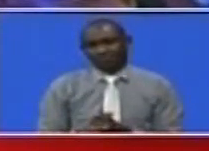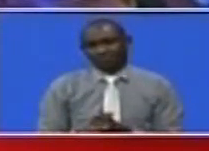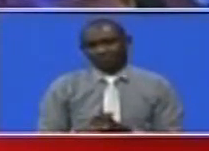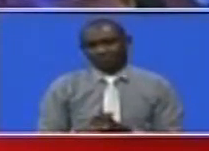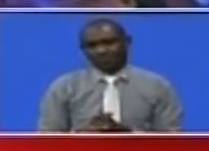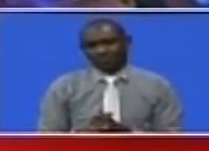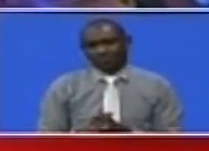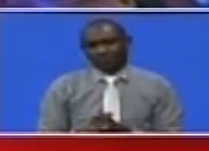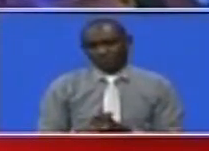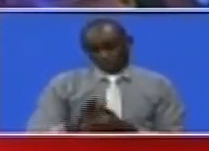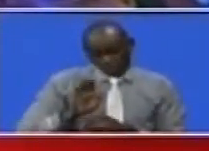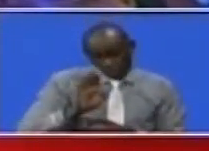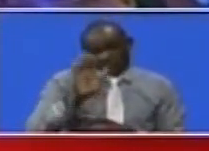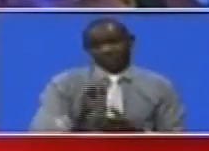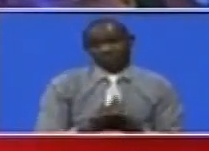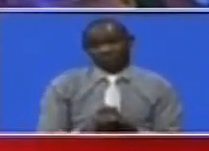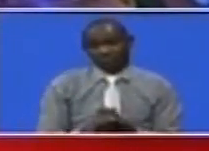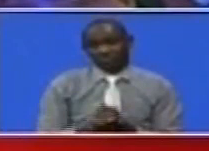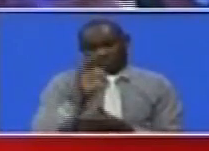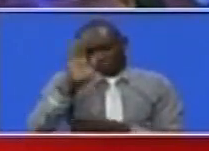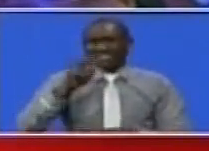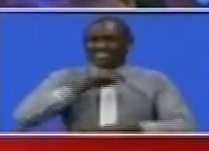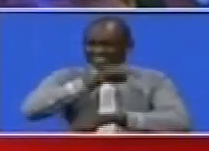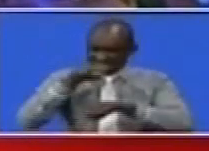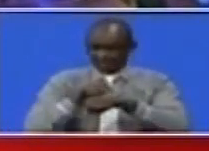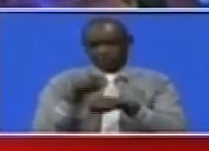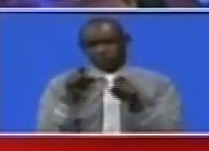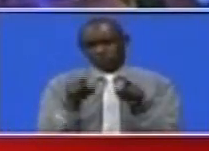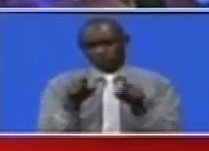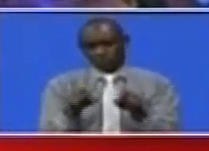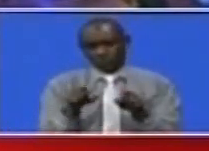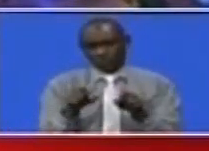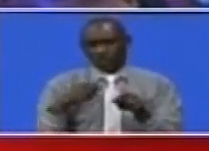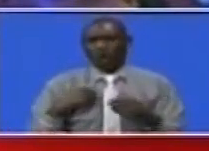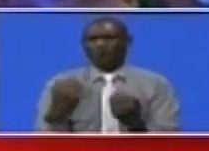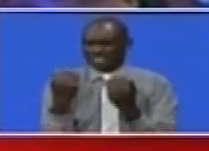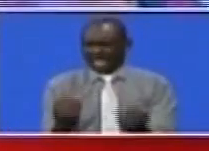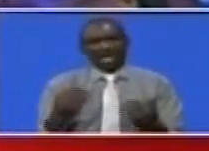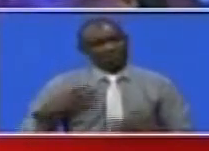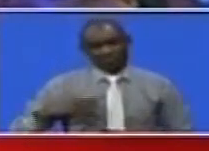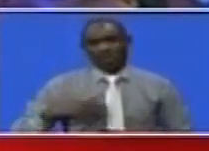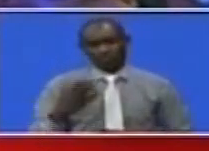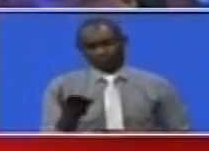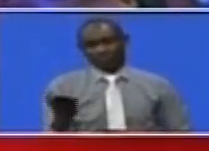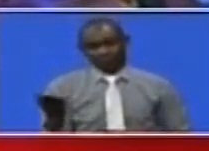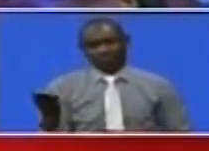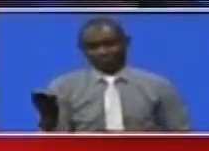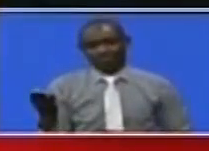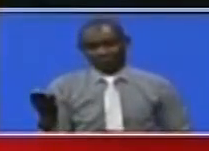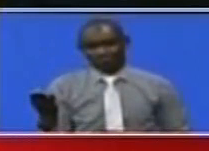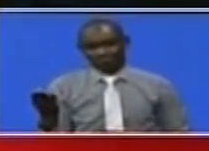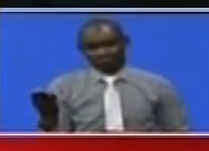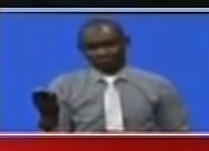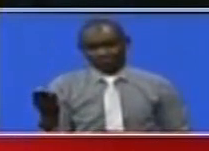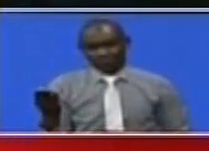Yours, too, is a nation of young people. In